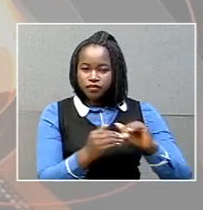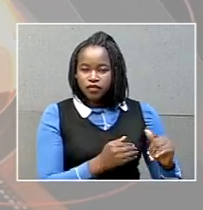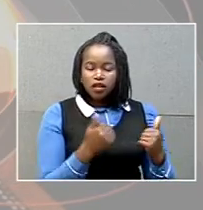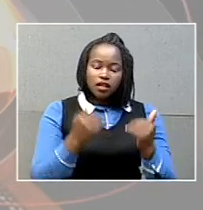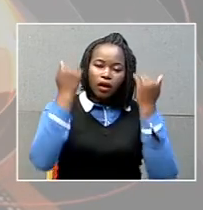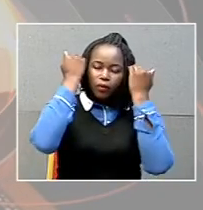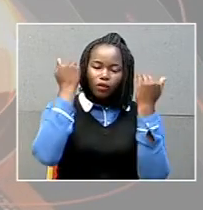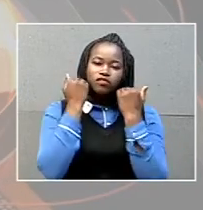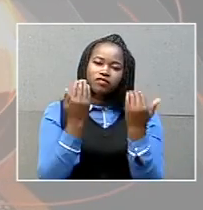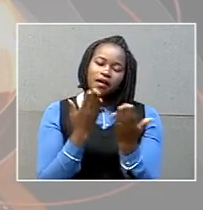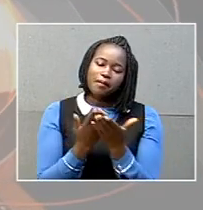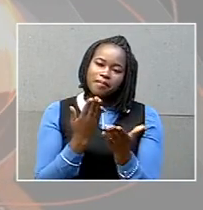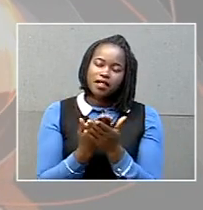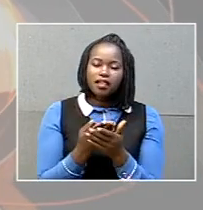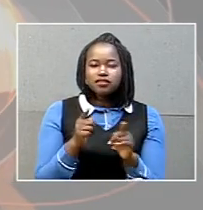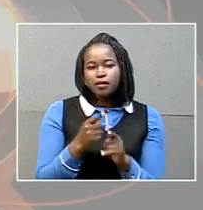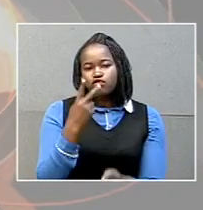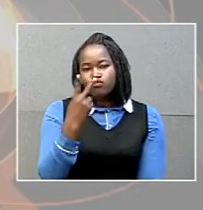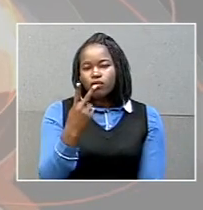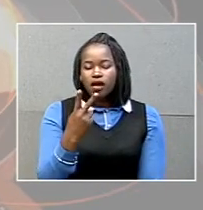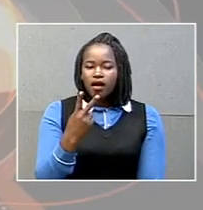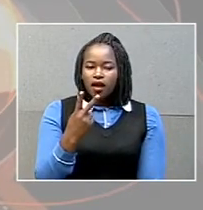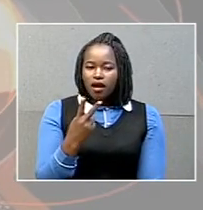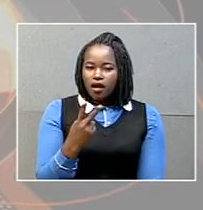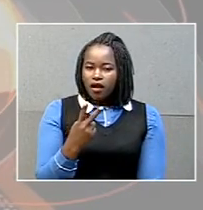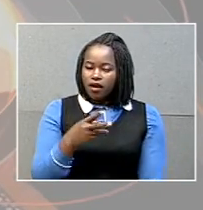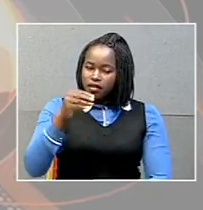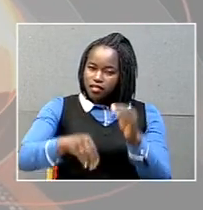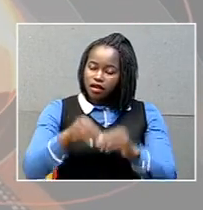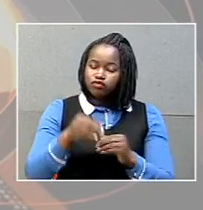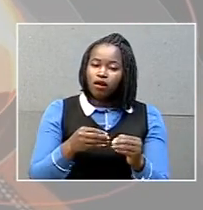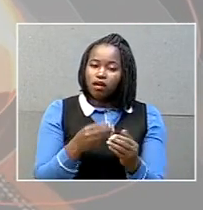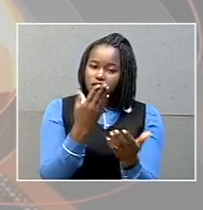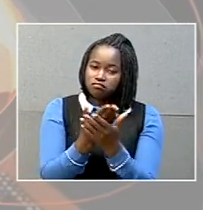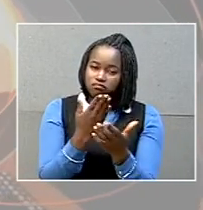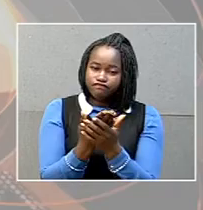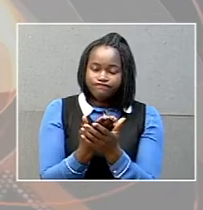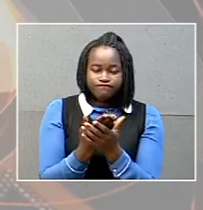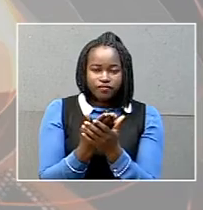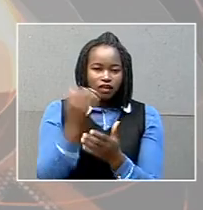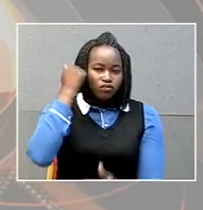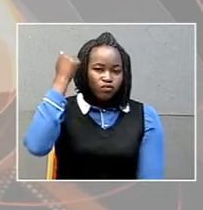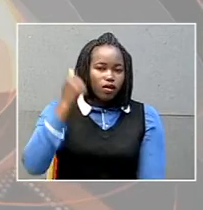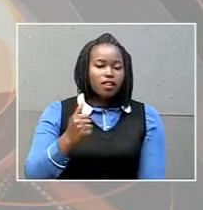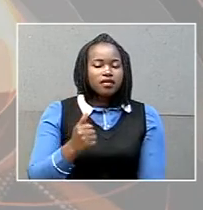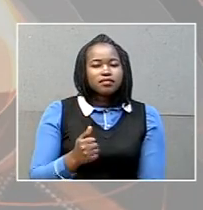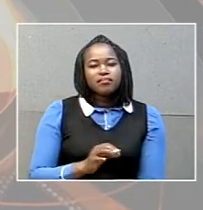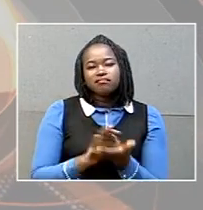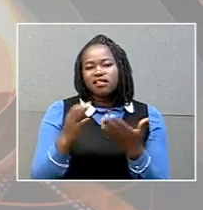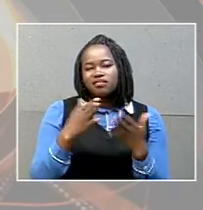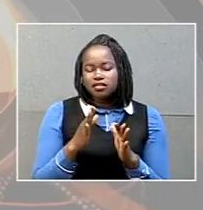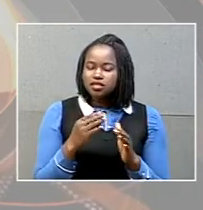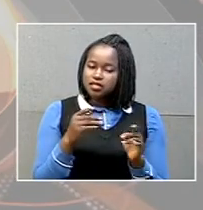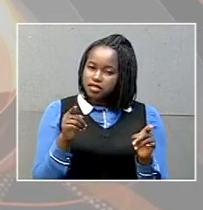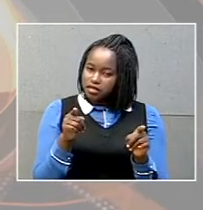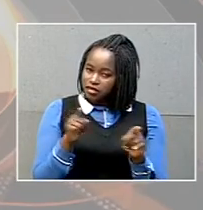Court of Appeal has overturned two election petition rulings and declared the line appellants as duly elected members of parliament.